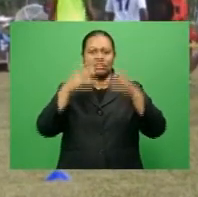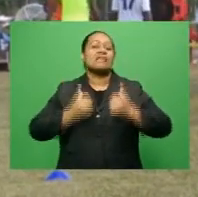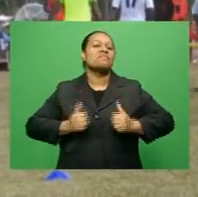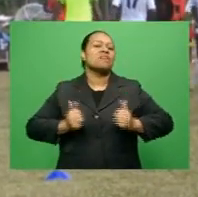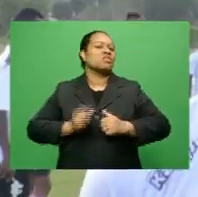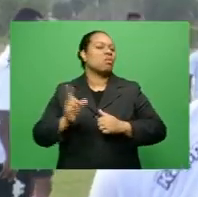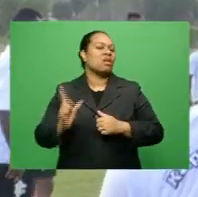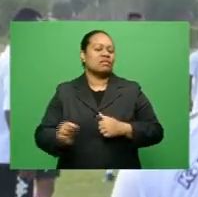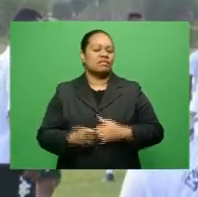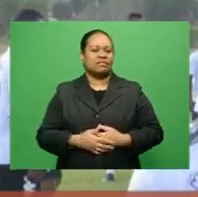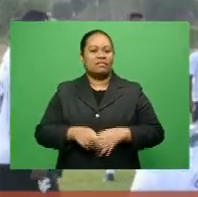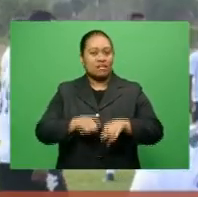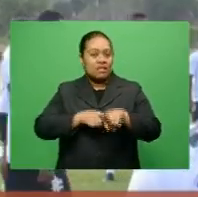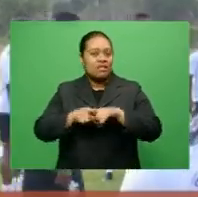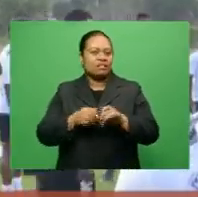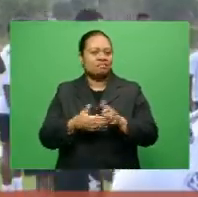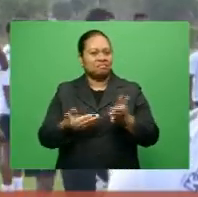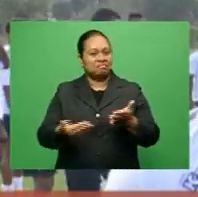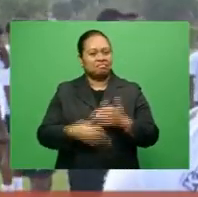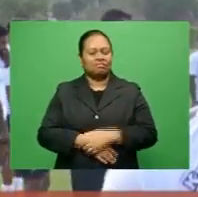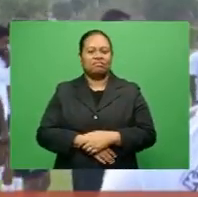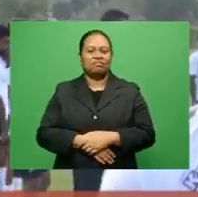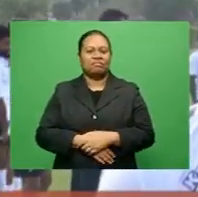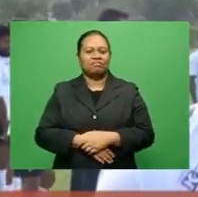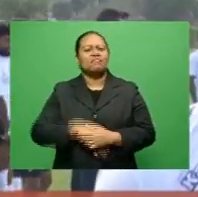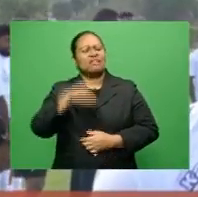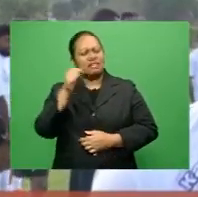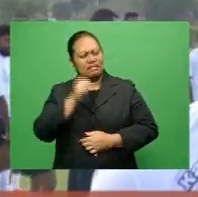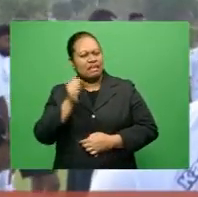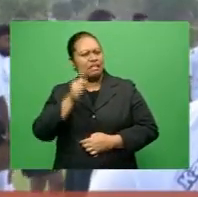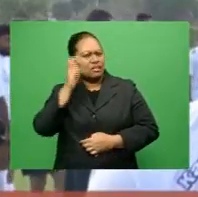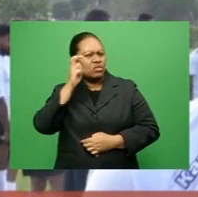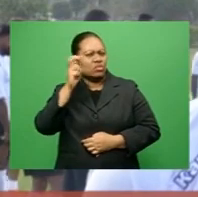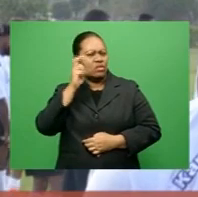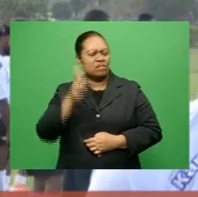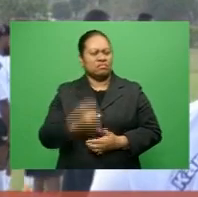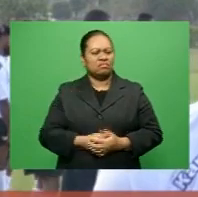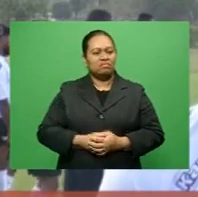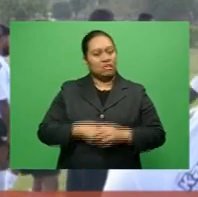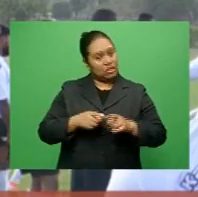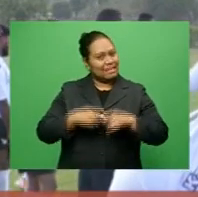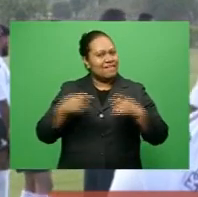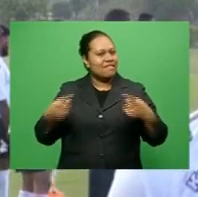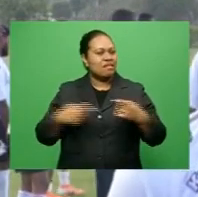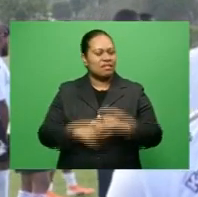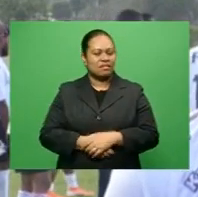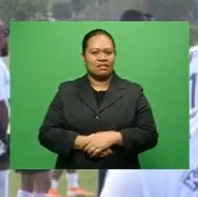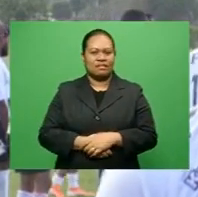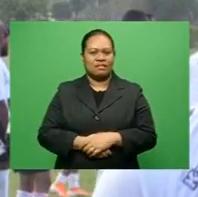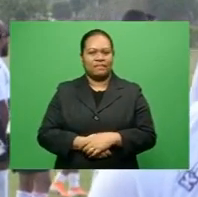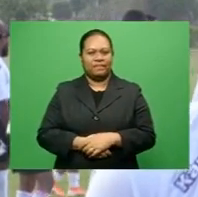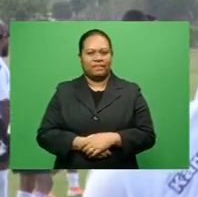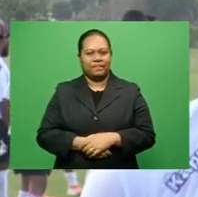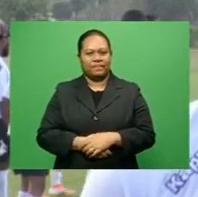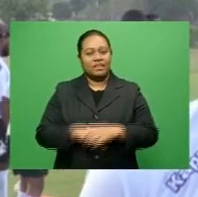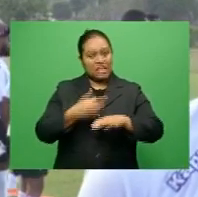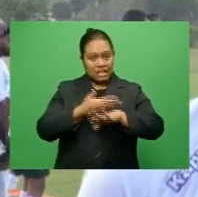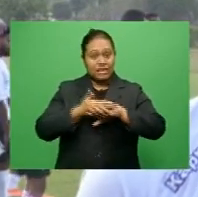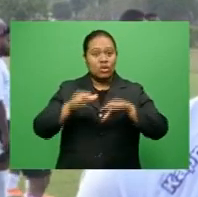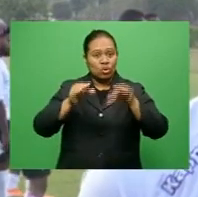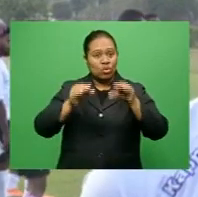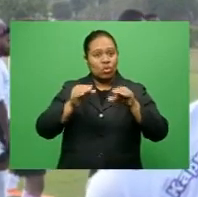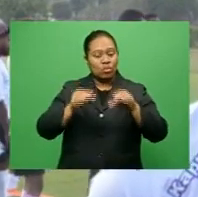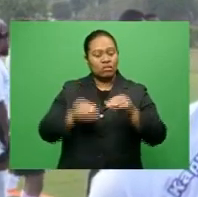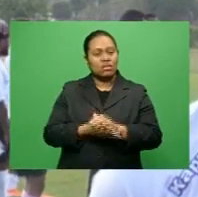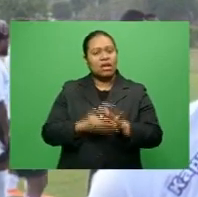learned. Training here, yes, but some things are different. But with a new coach, we've